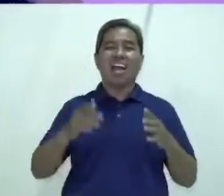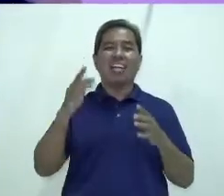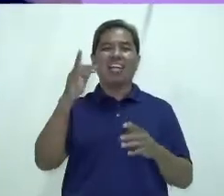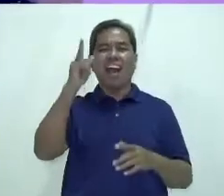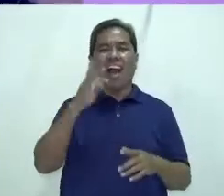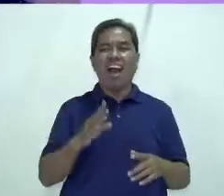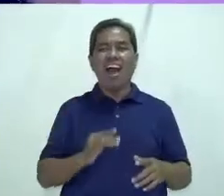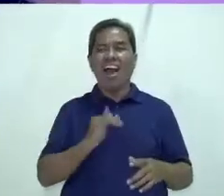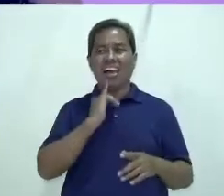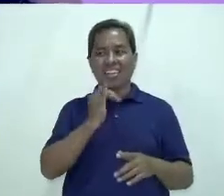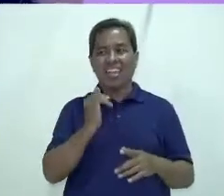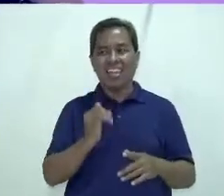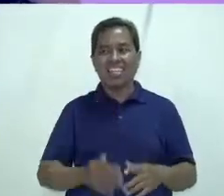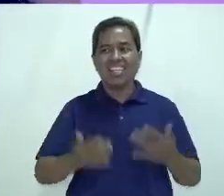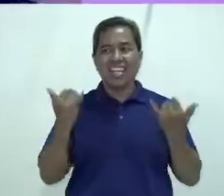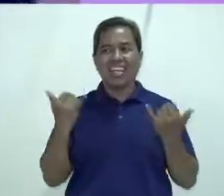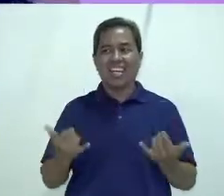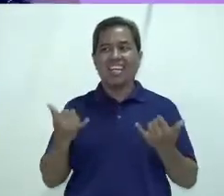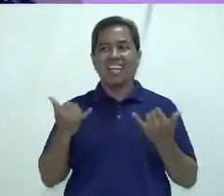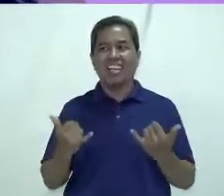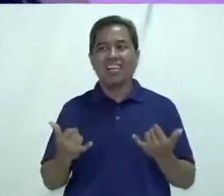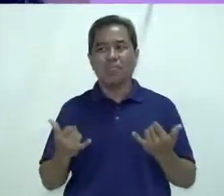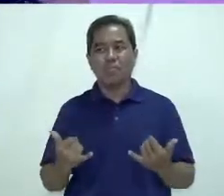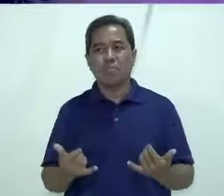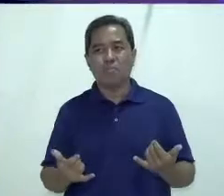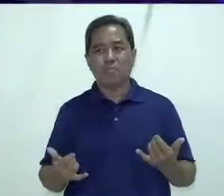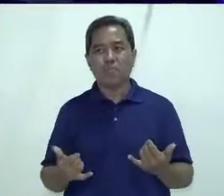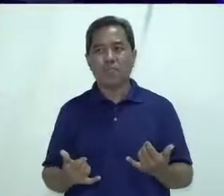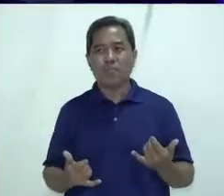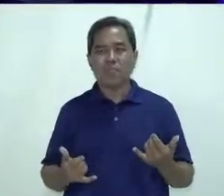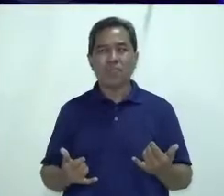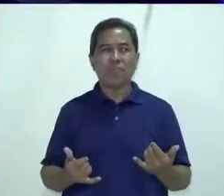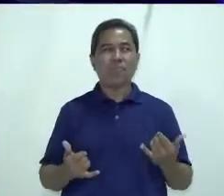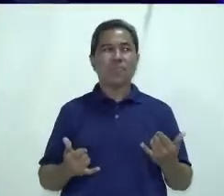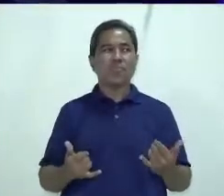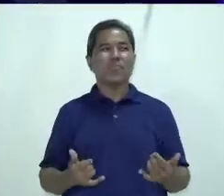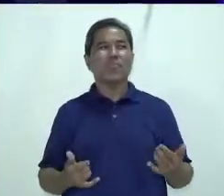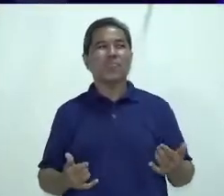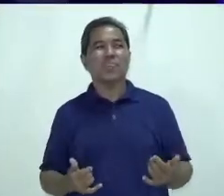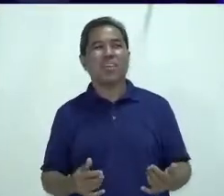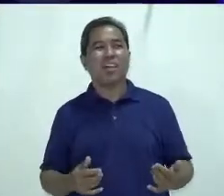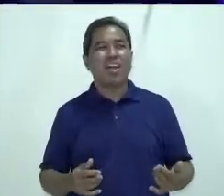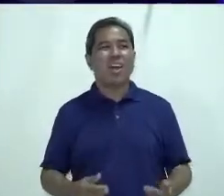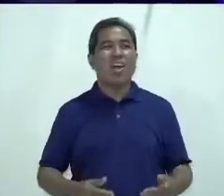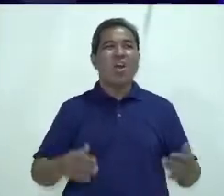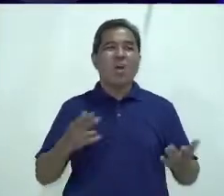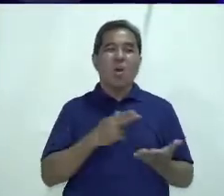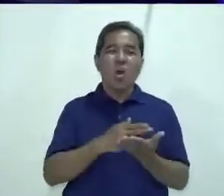We sing holy.